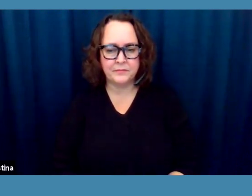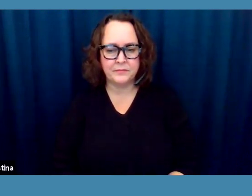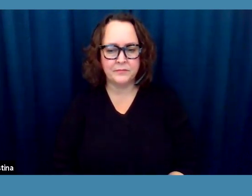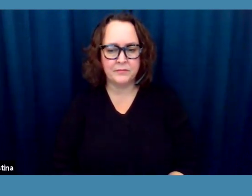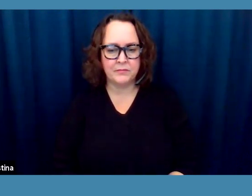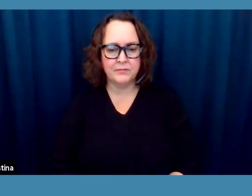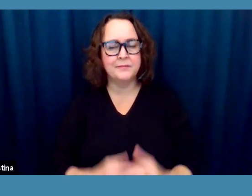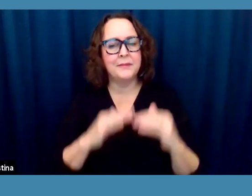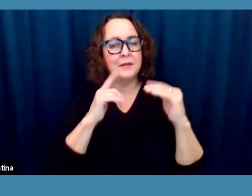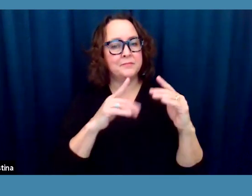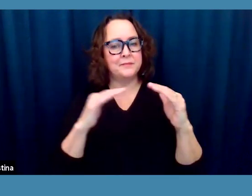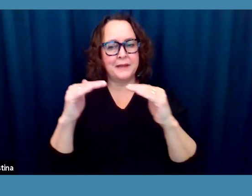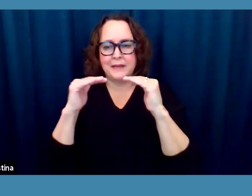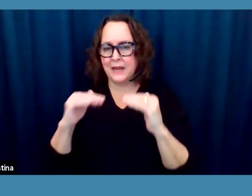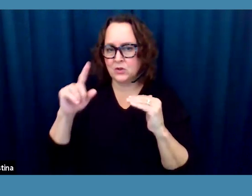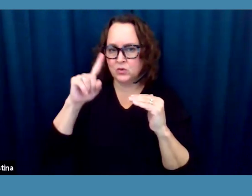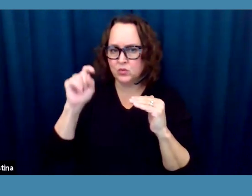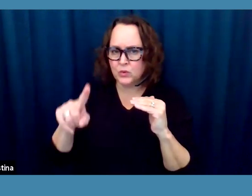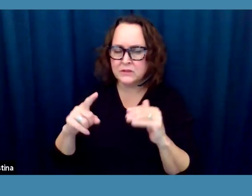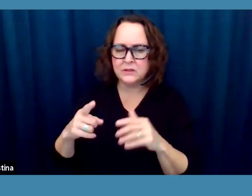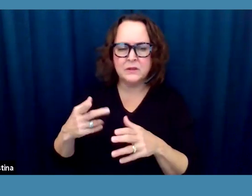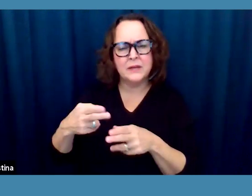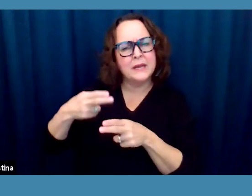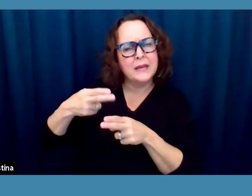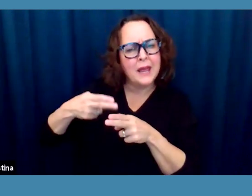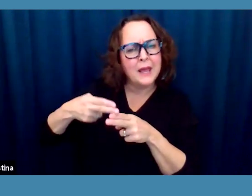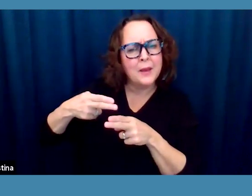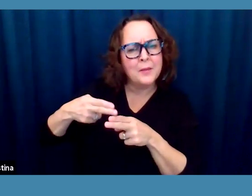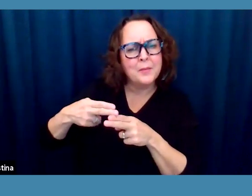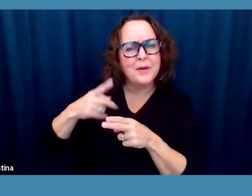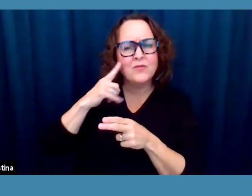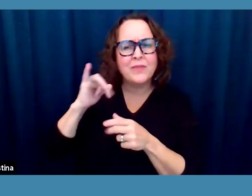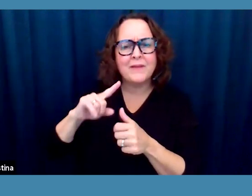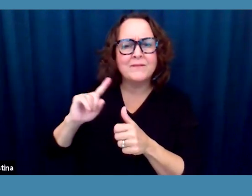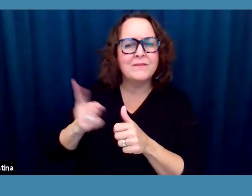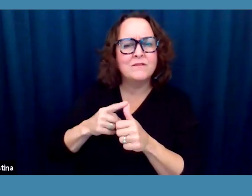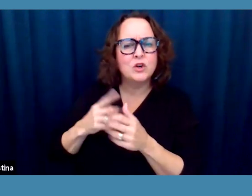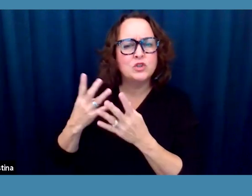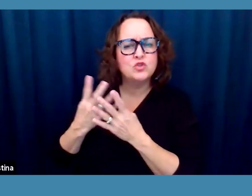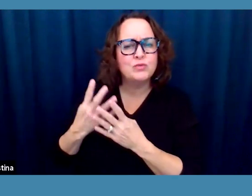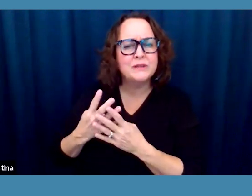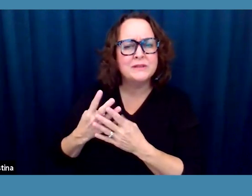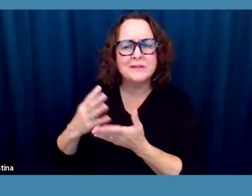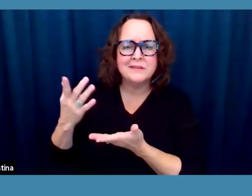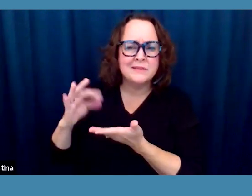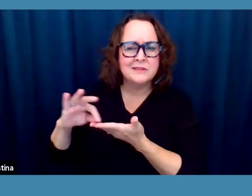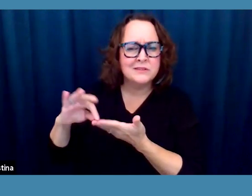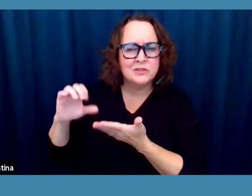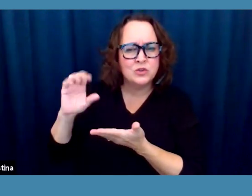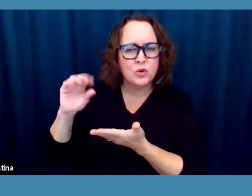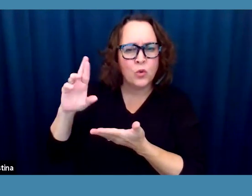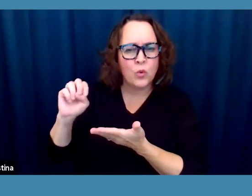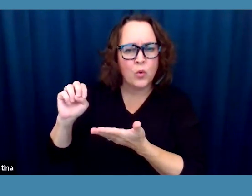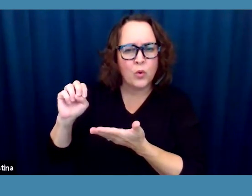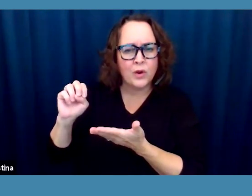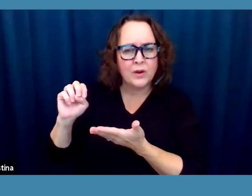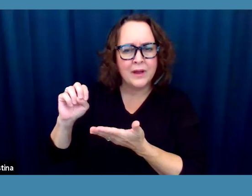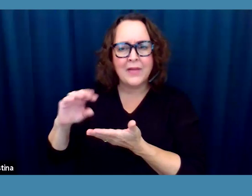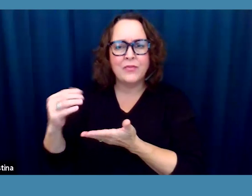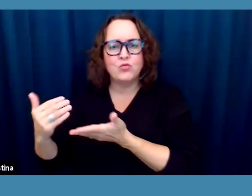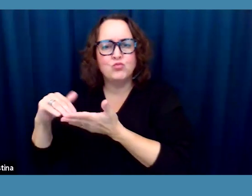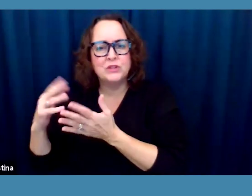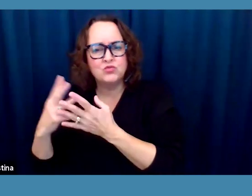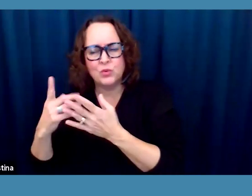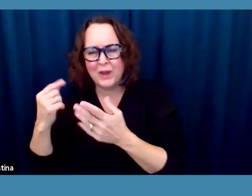So the next question is, what is the name of the initial screening/scoring document and the rescreening